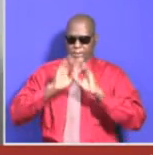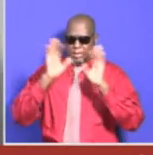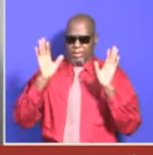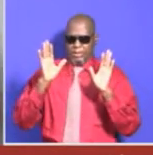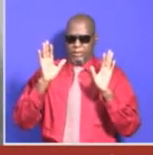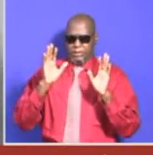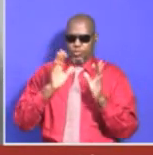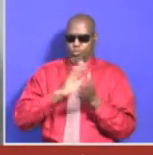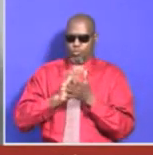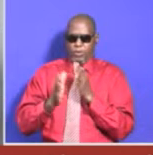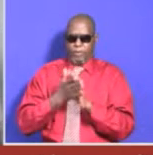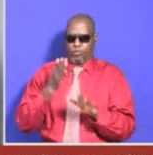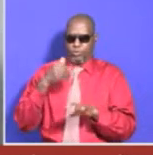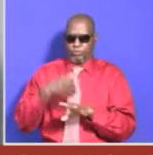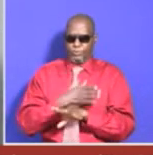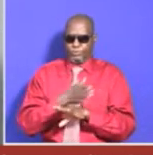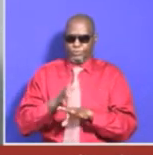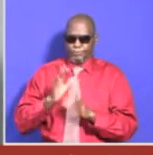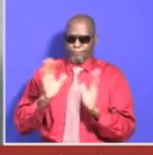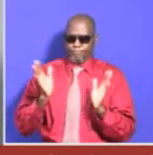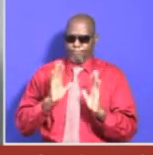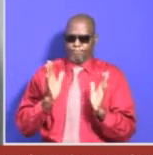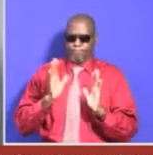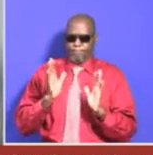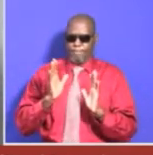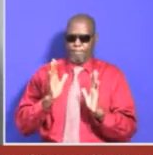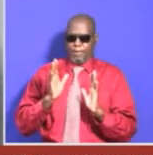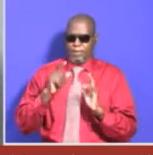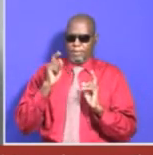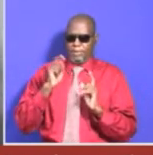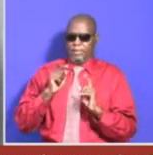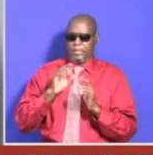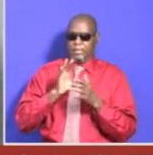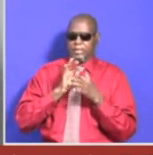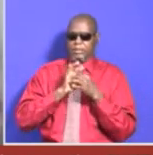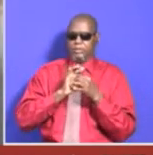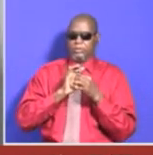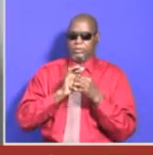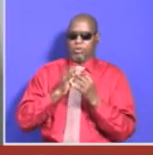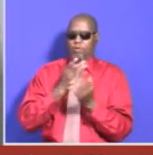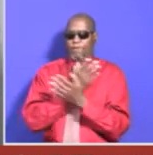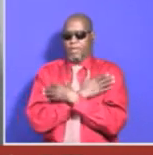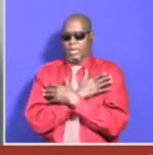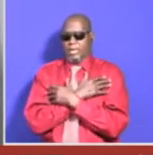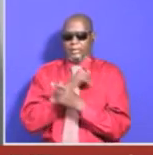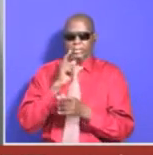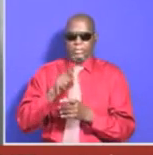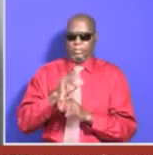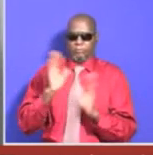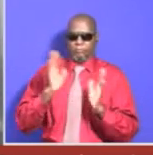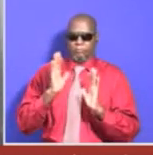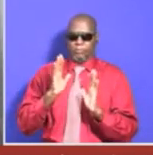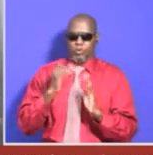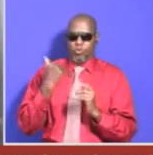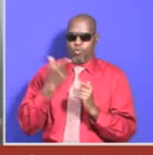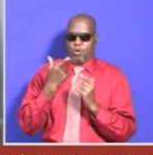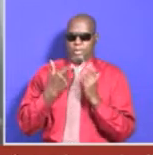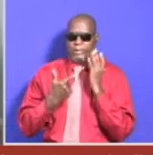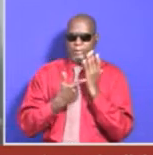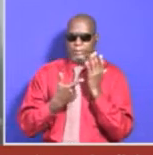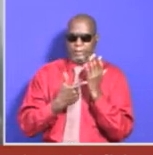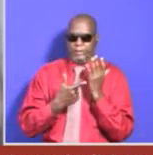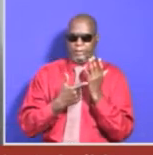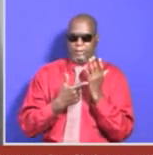uwazi, bila udanganyifu, hauhitaji connection, ndio upate nafasi. The only connection you need